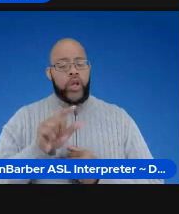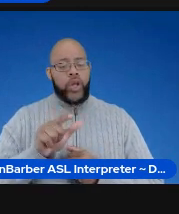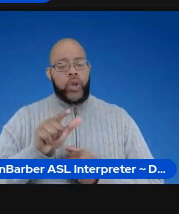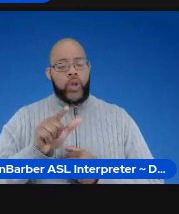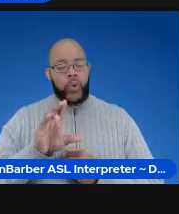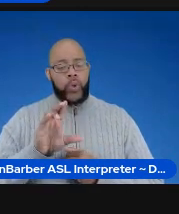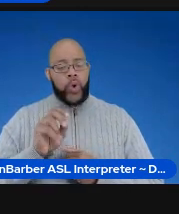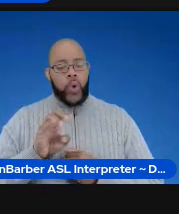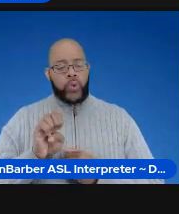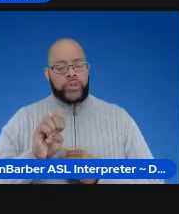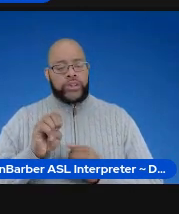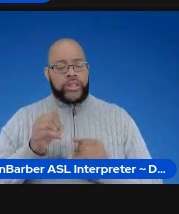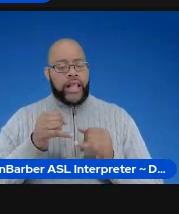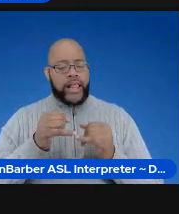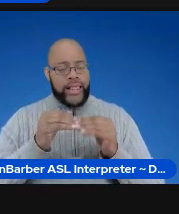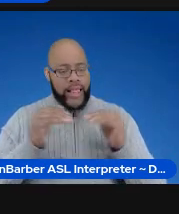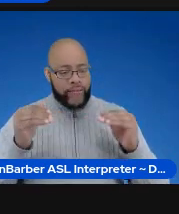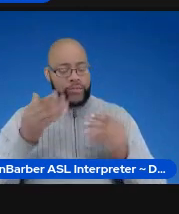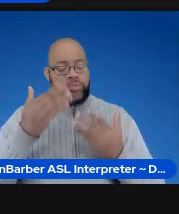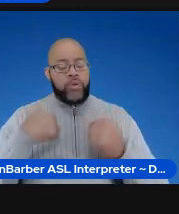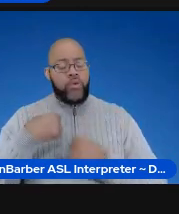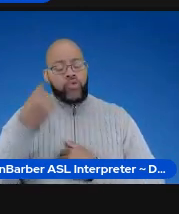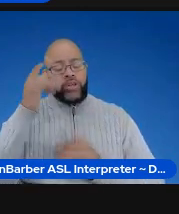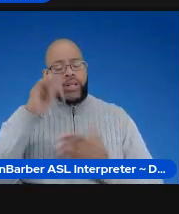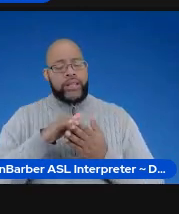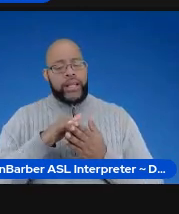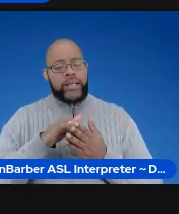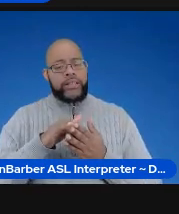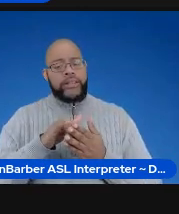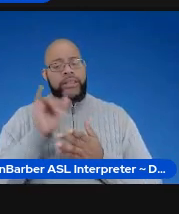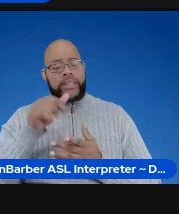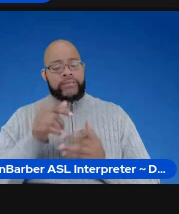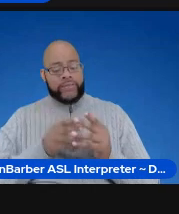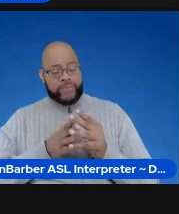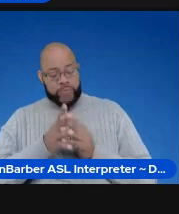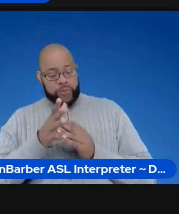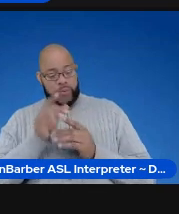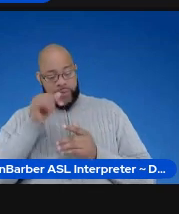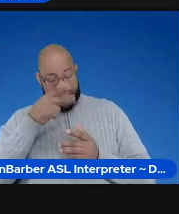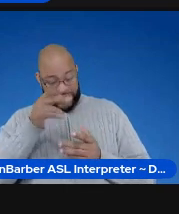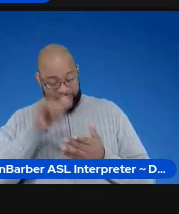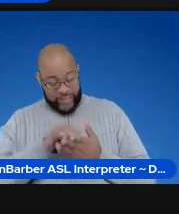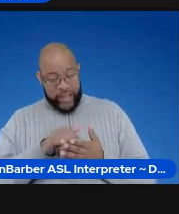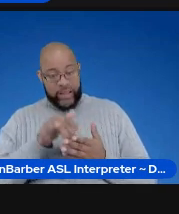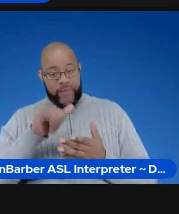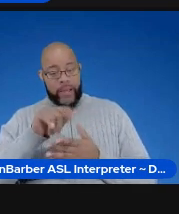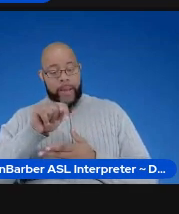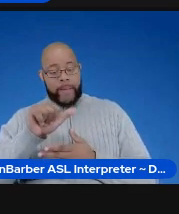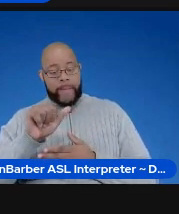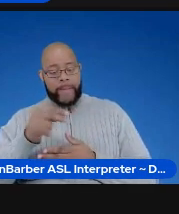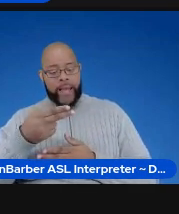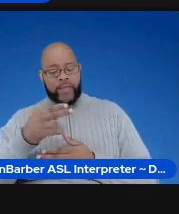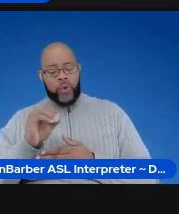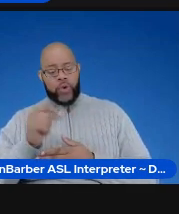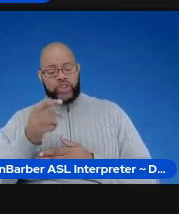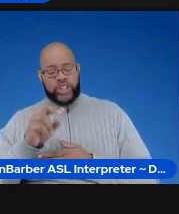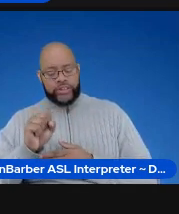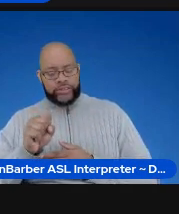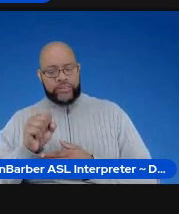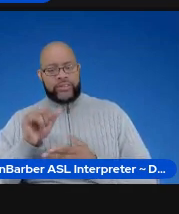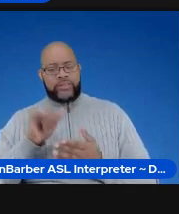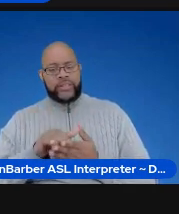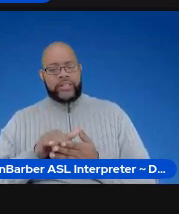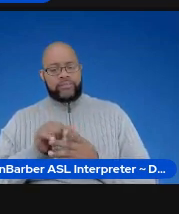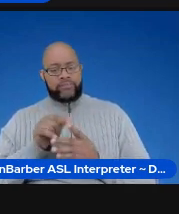looking at the probably understanding the mechanism of invasion is that these pathogens, in terms of their